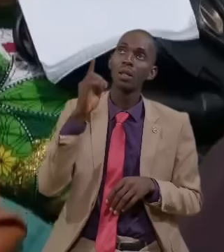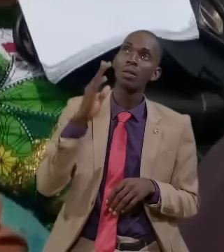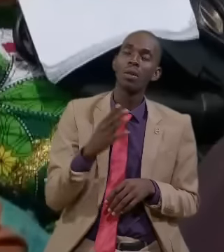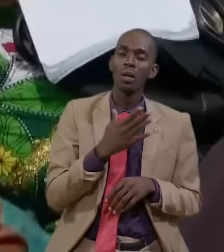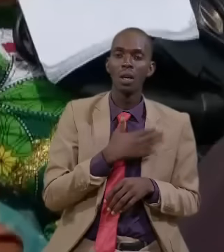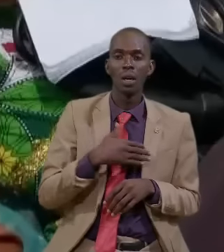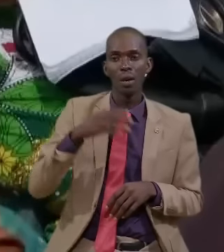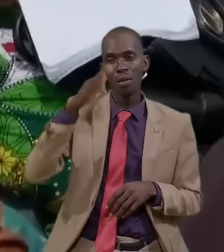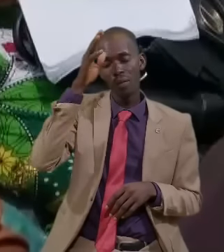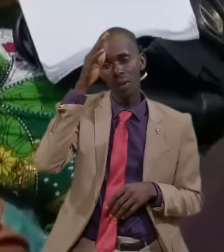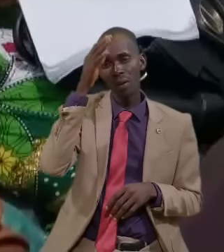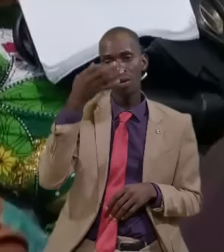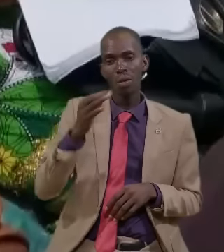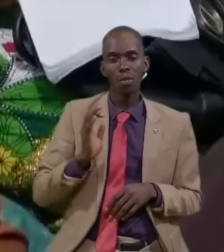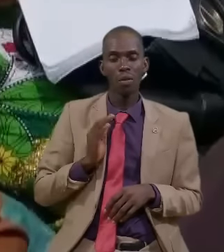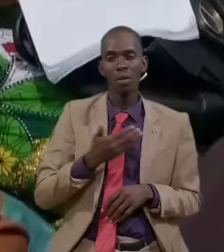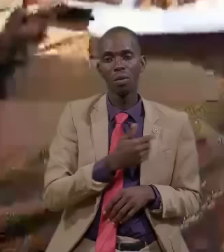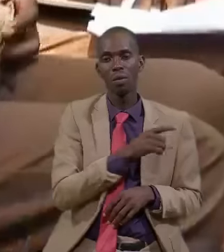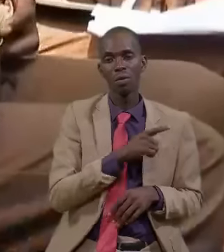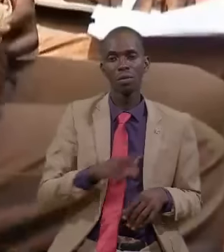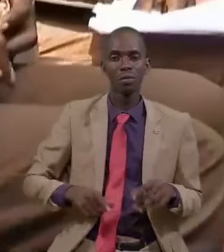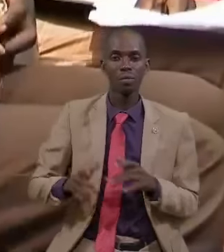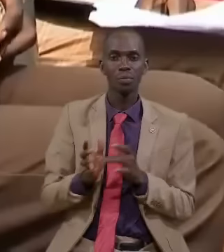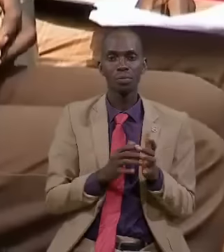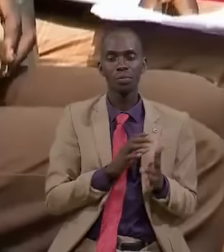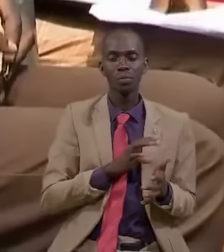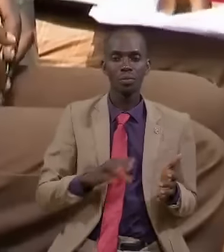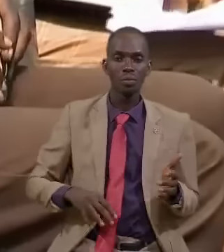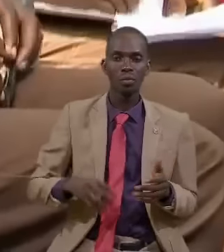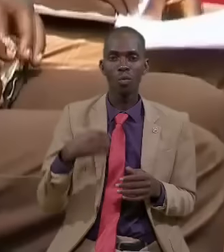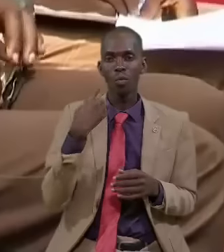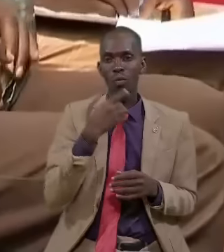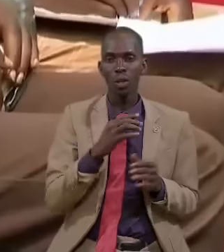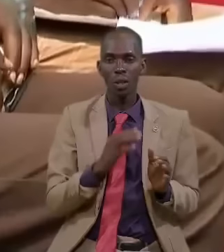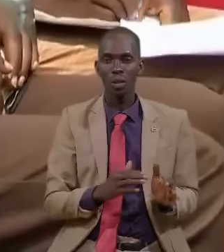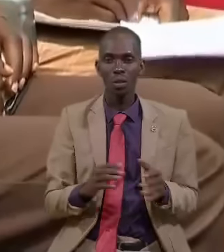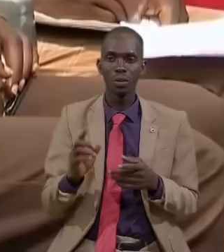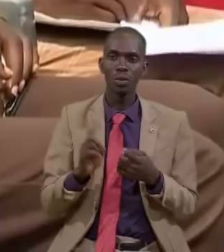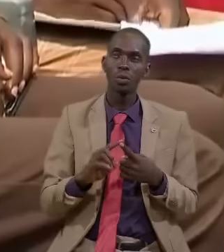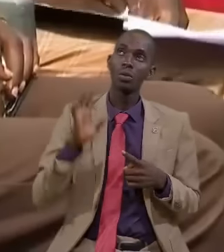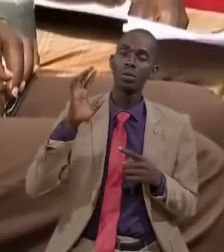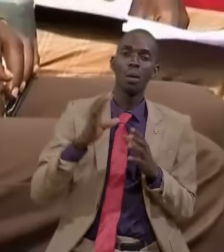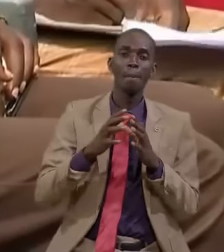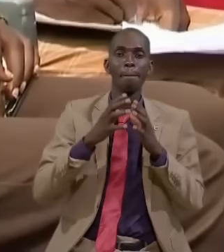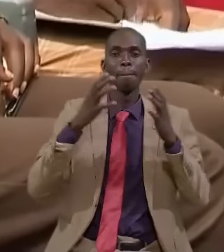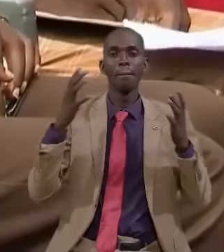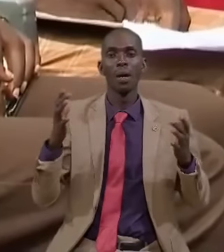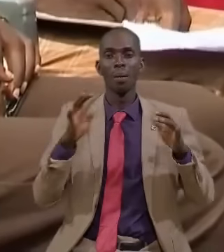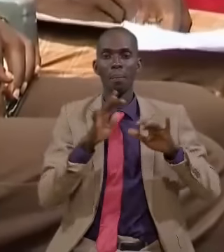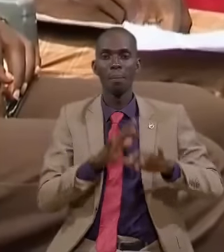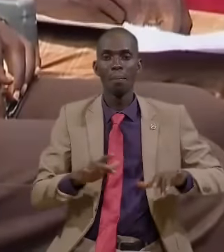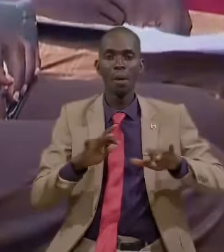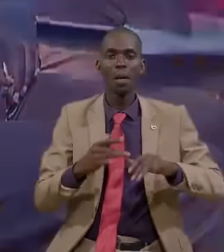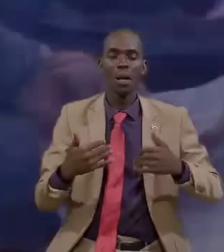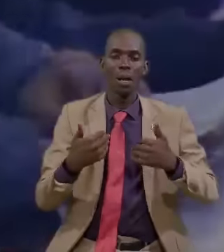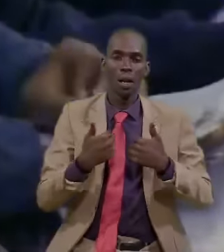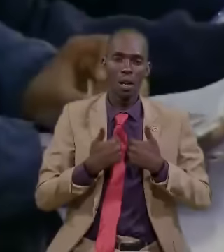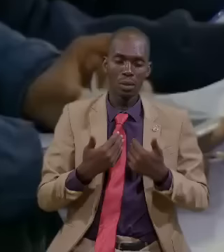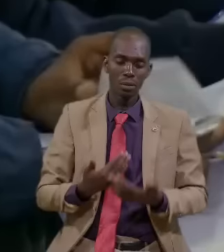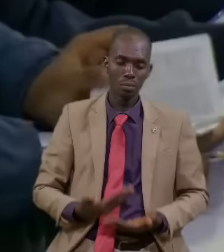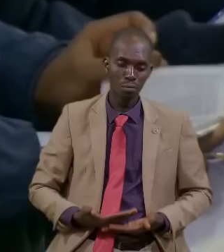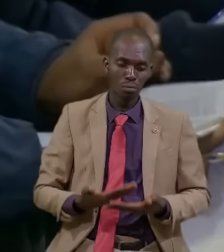our Lord Jesus Christ, which according to His abundant mercy has begotten us